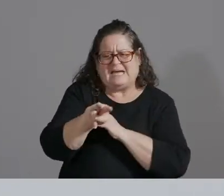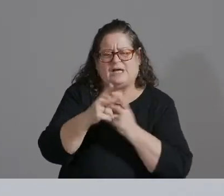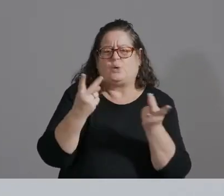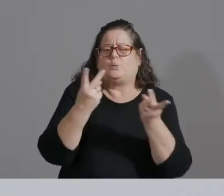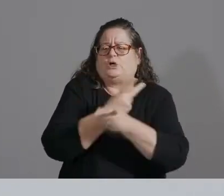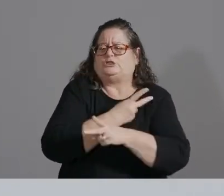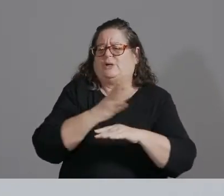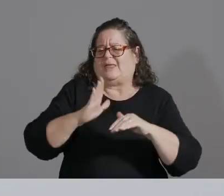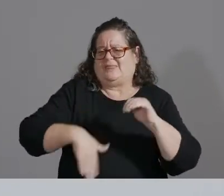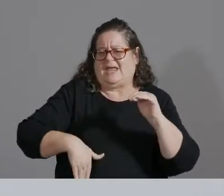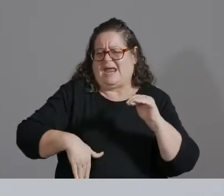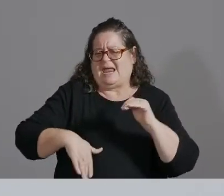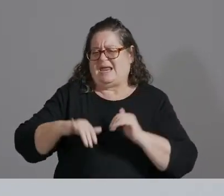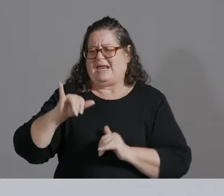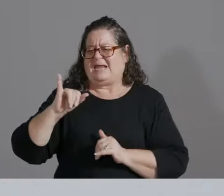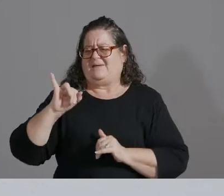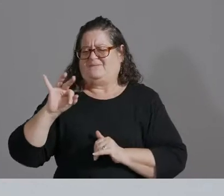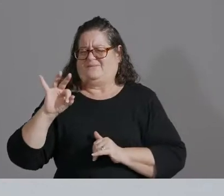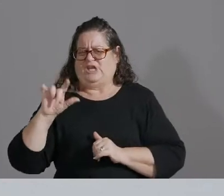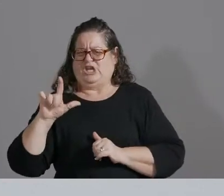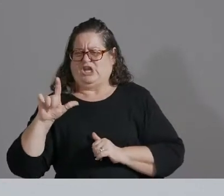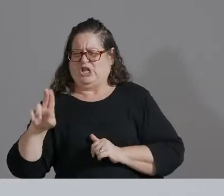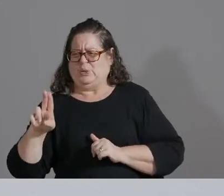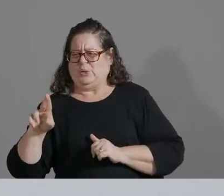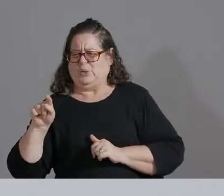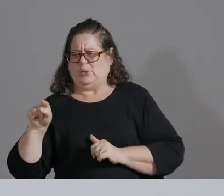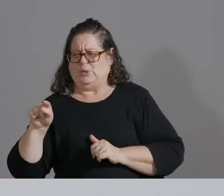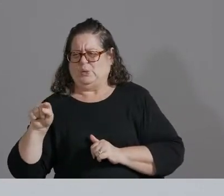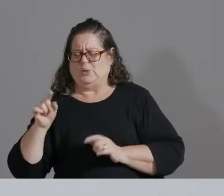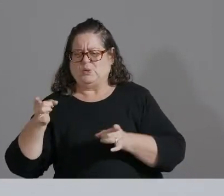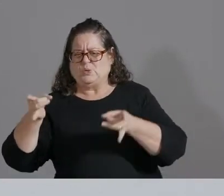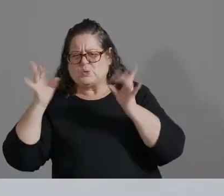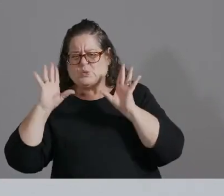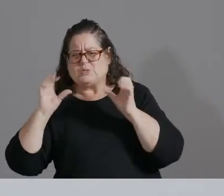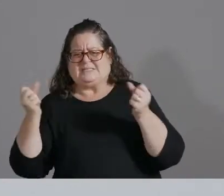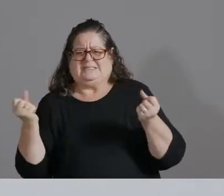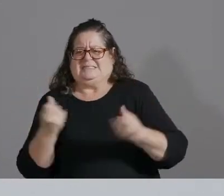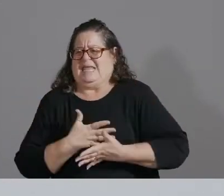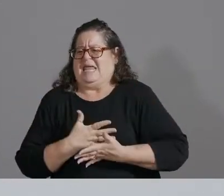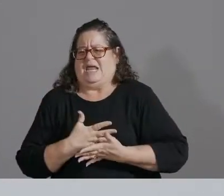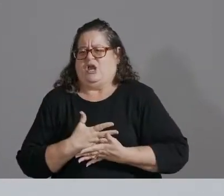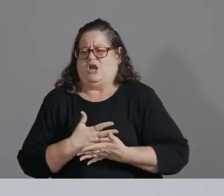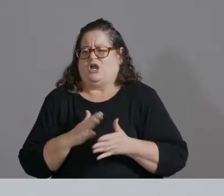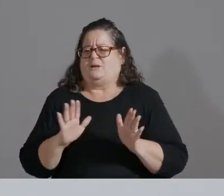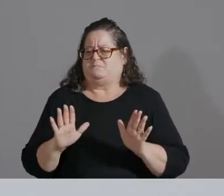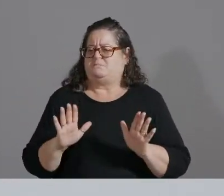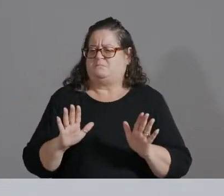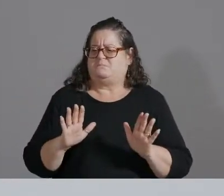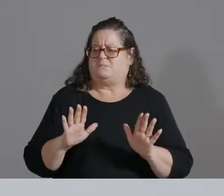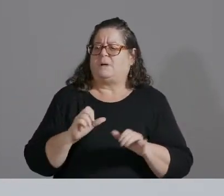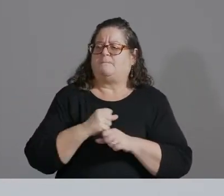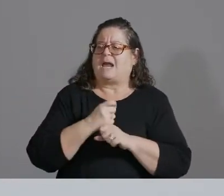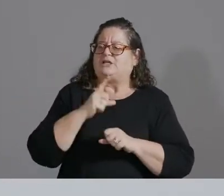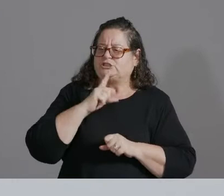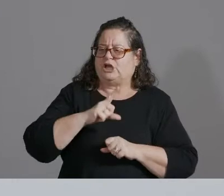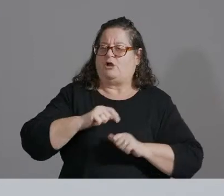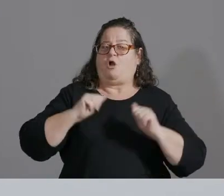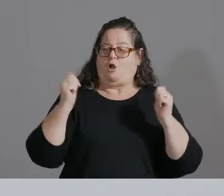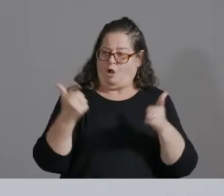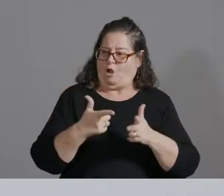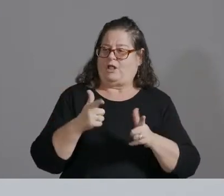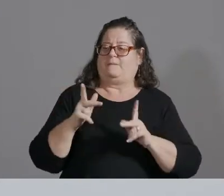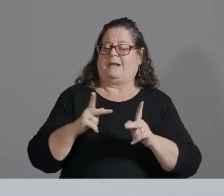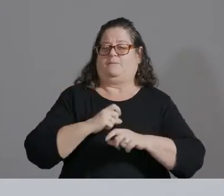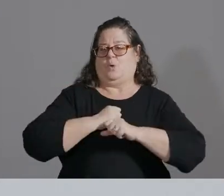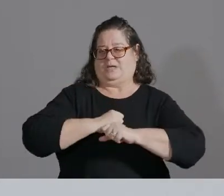of the scariest things I've seen. And we want to make sure that everybody's protected because I've seen young, healthy people who have